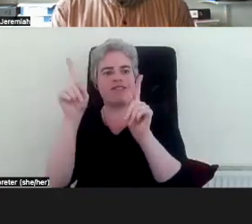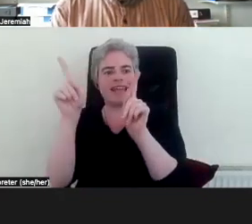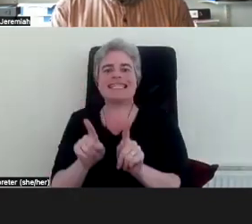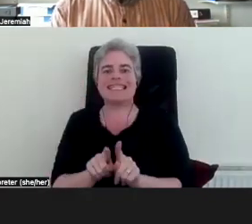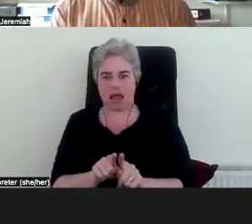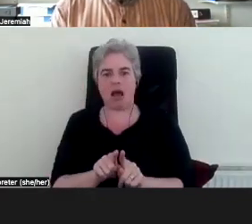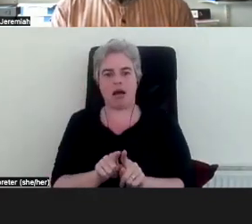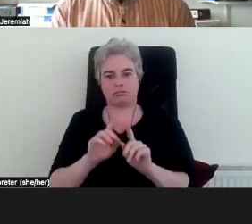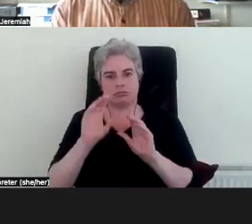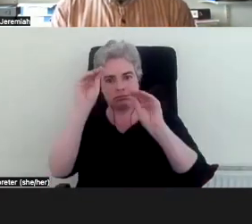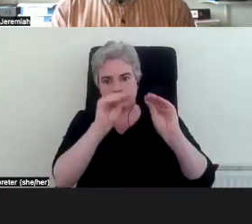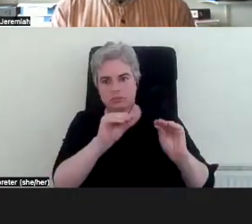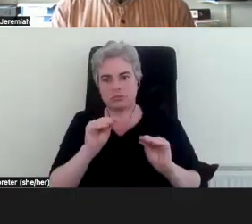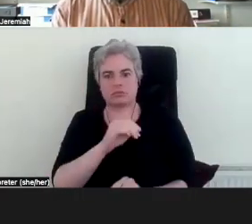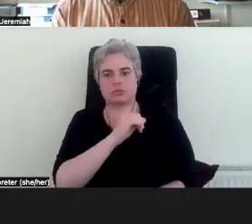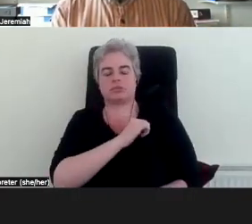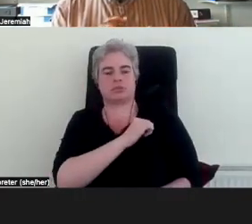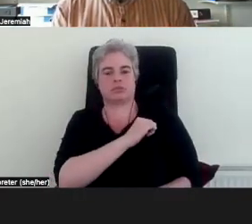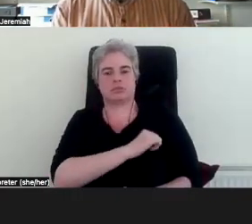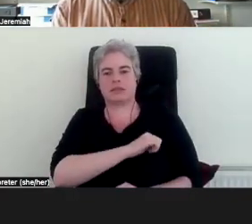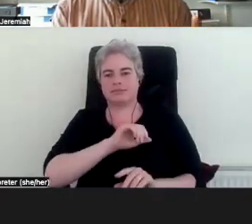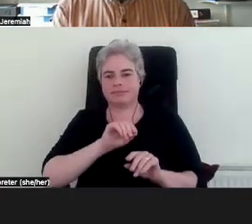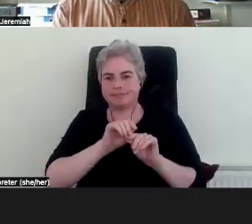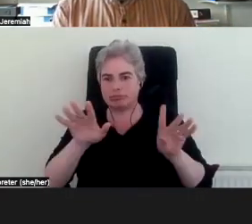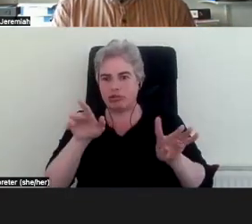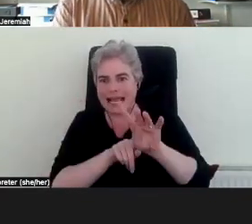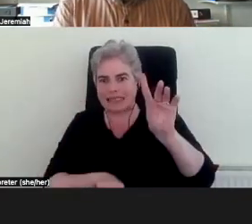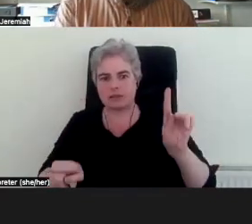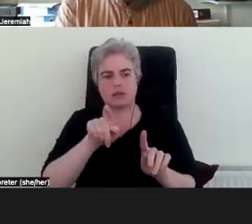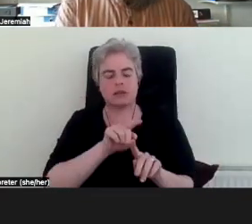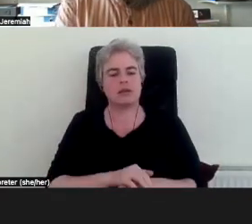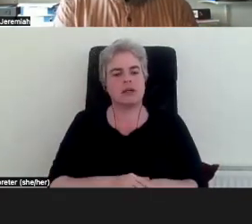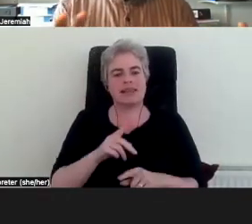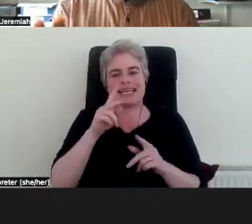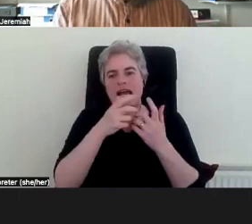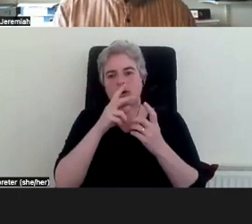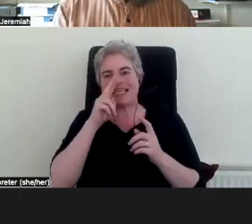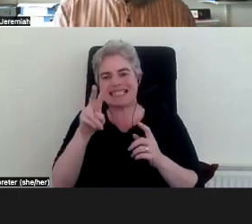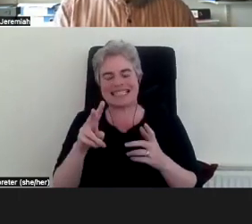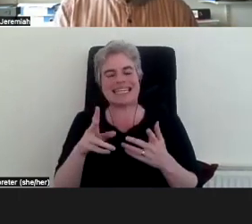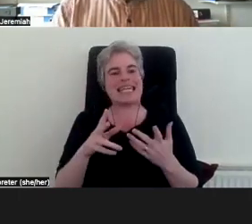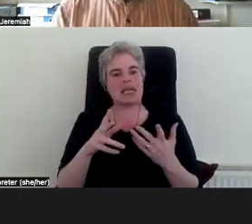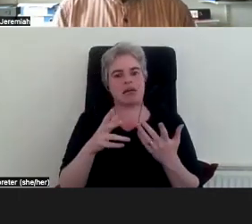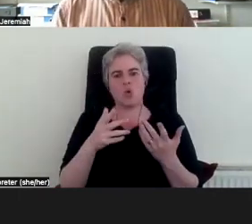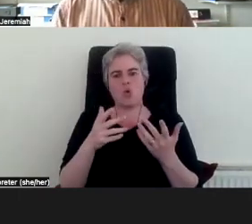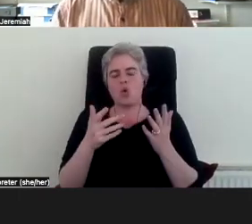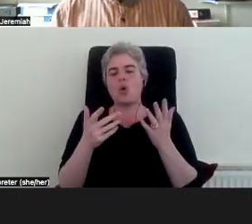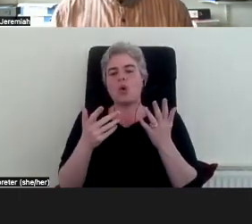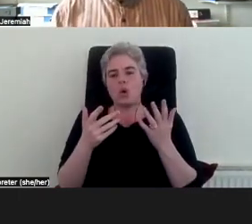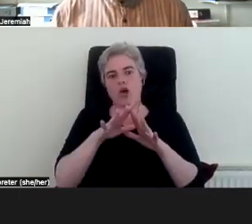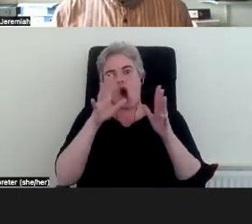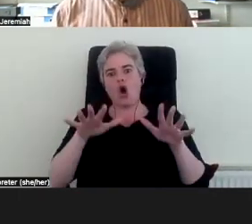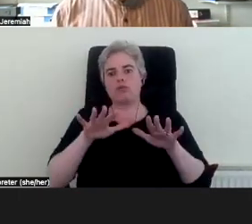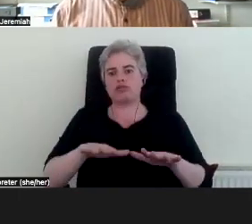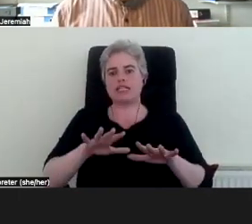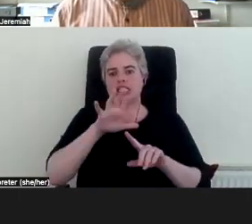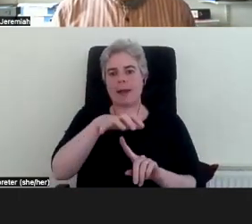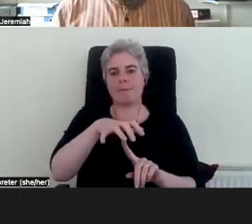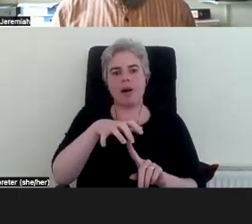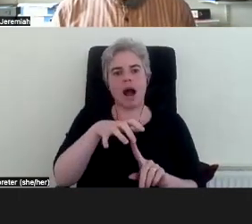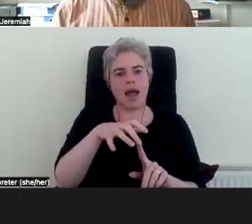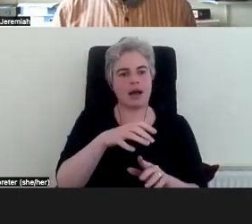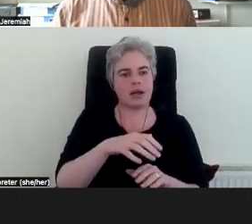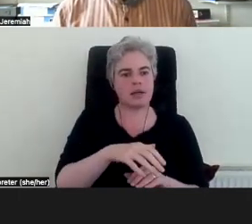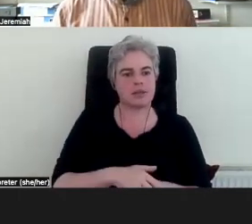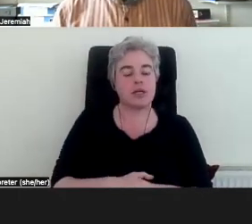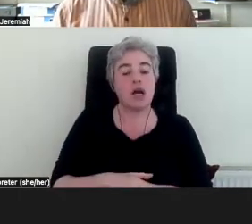key manifestation of the providential nature of empire within the whole British Empire. So what